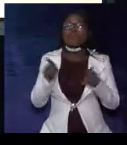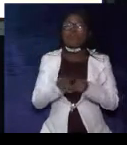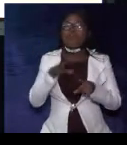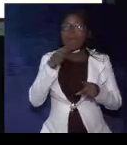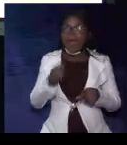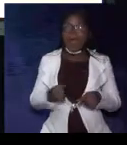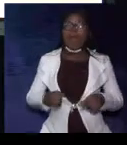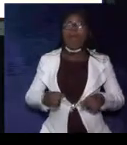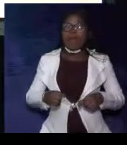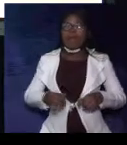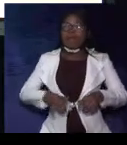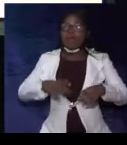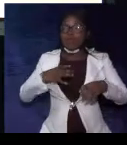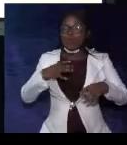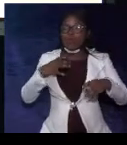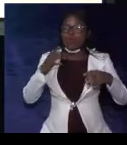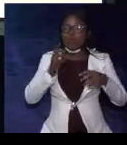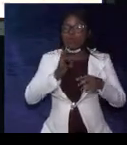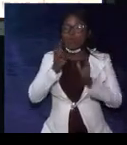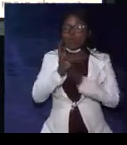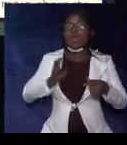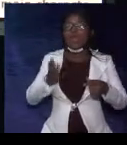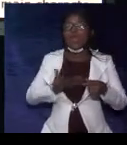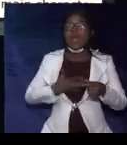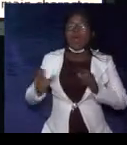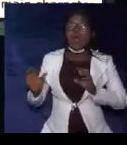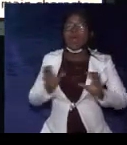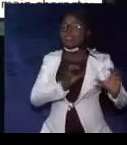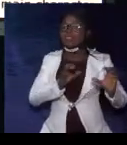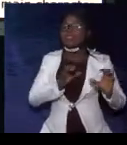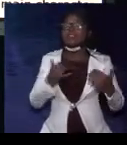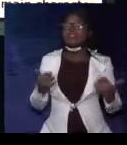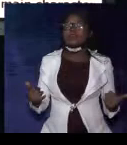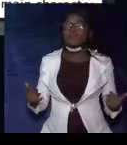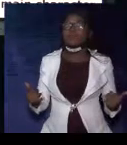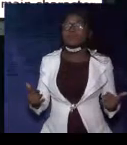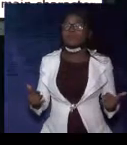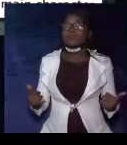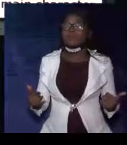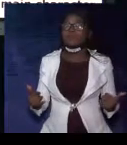to say the answer. But then, it is activity time.